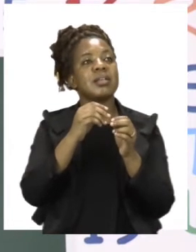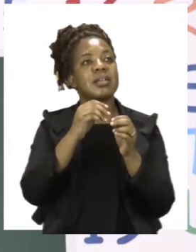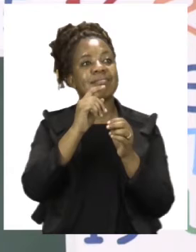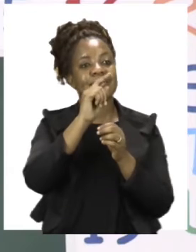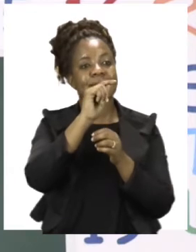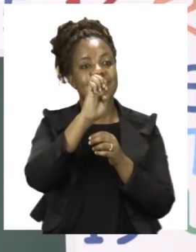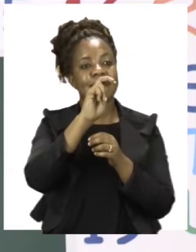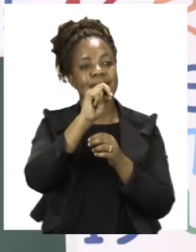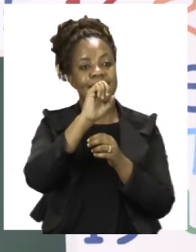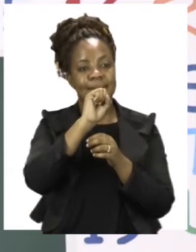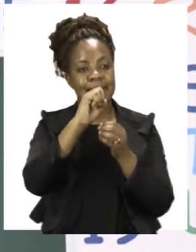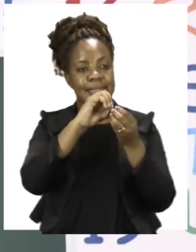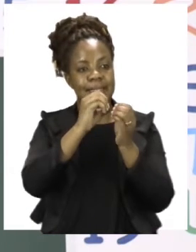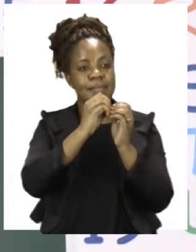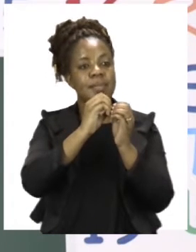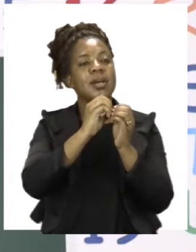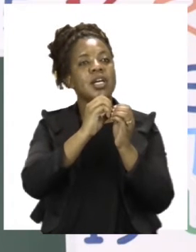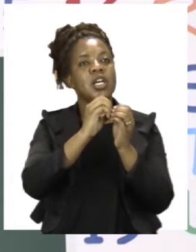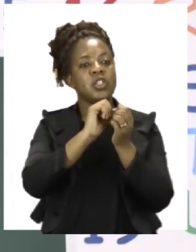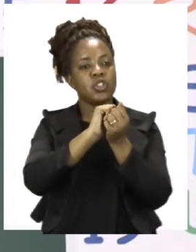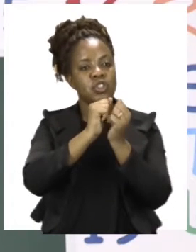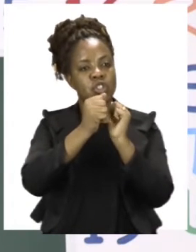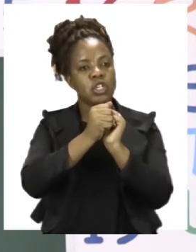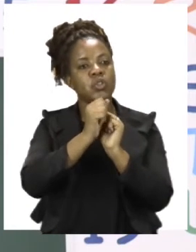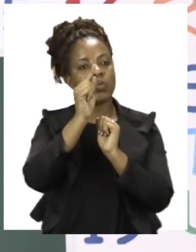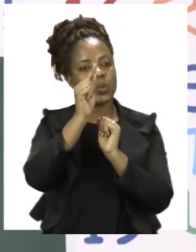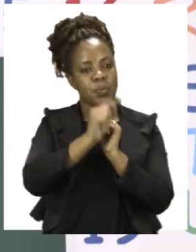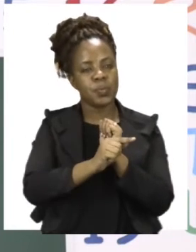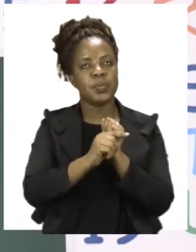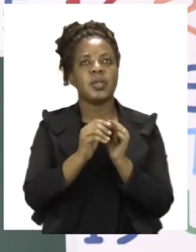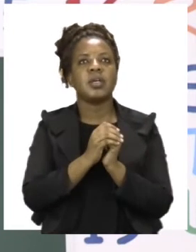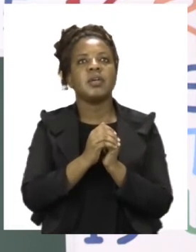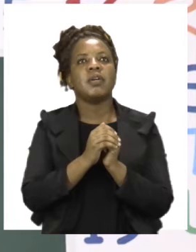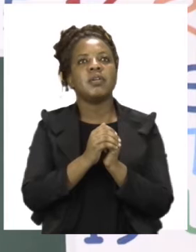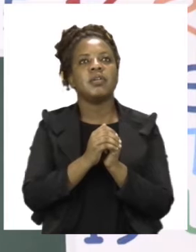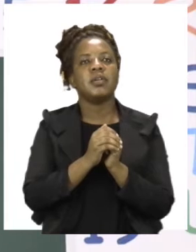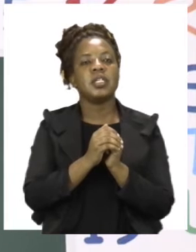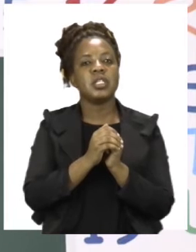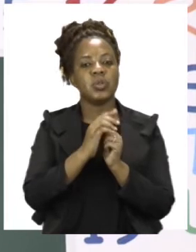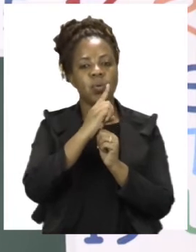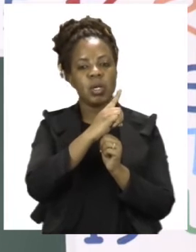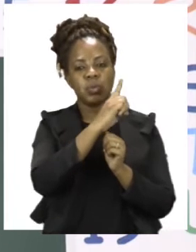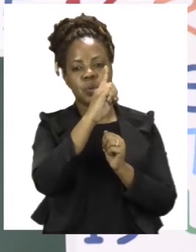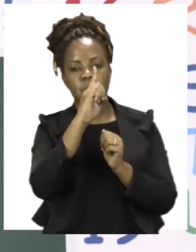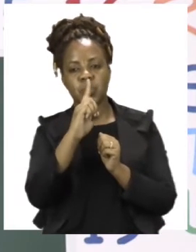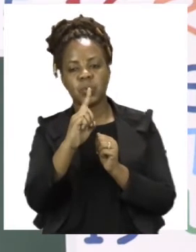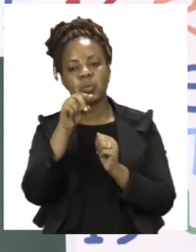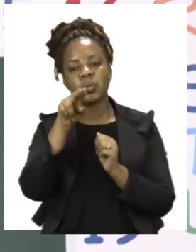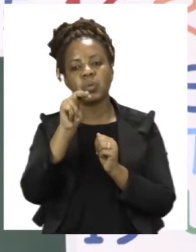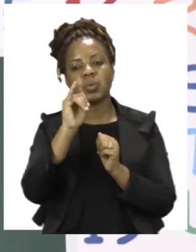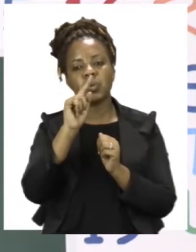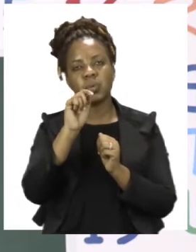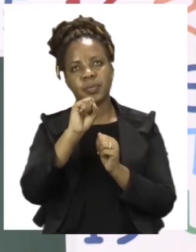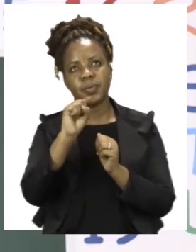is 1 less, and give 110 to Mrs. Units. Now let's try